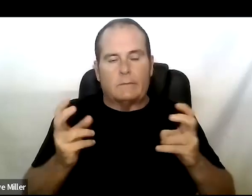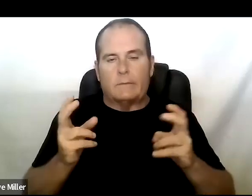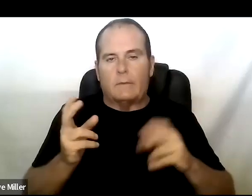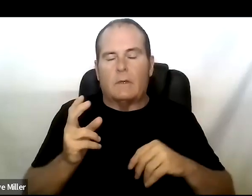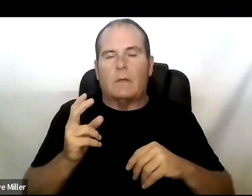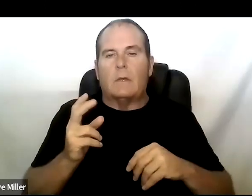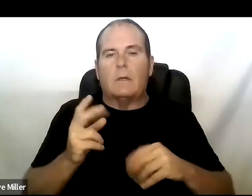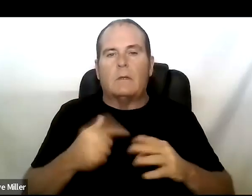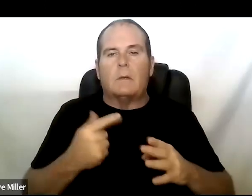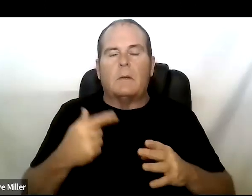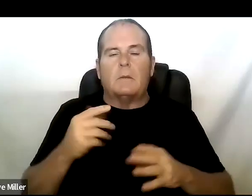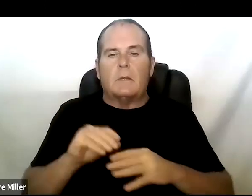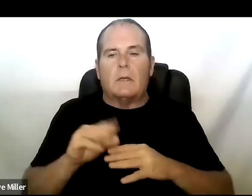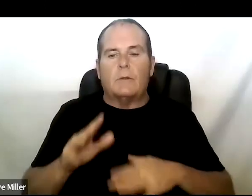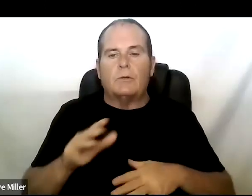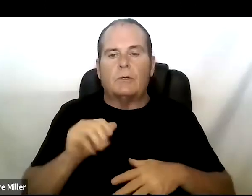don't even